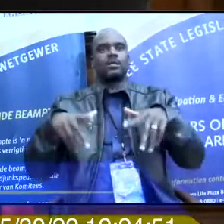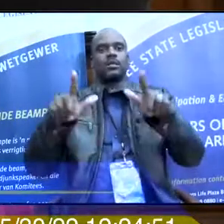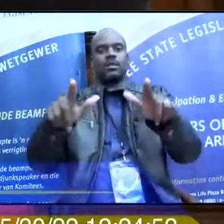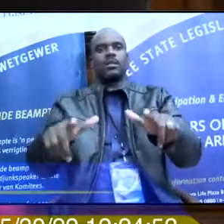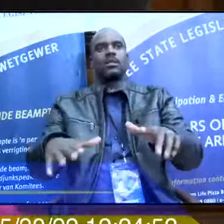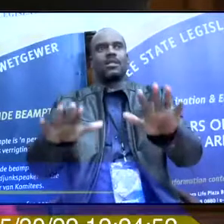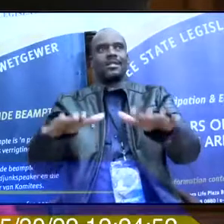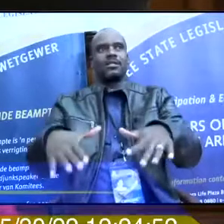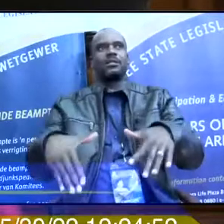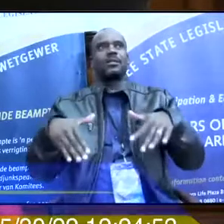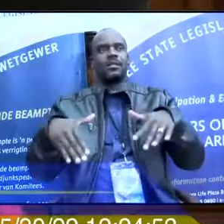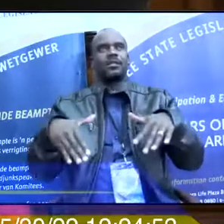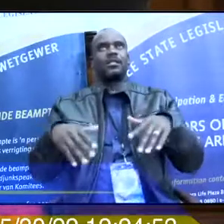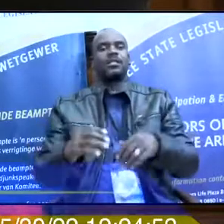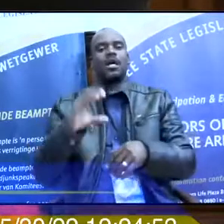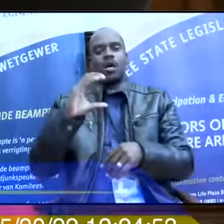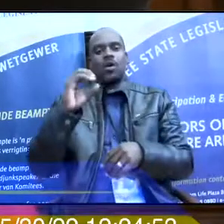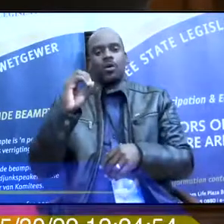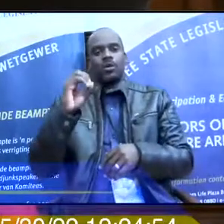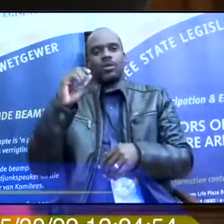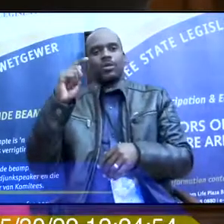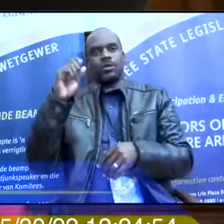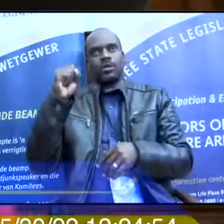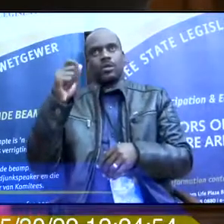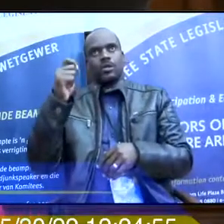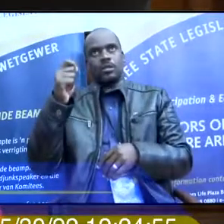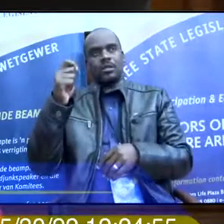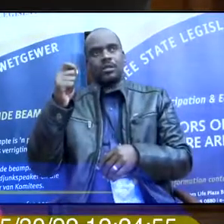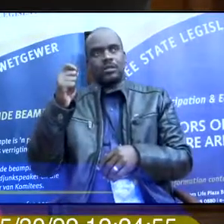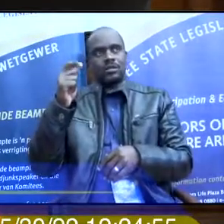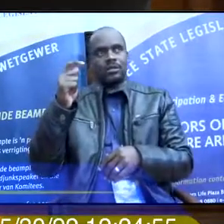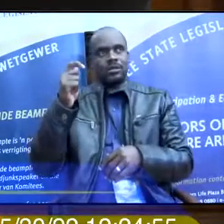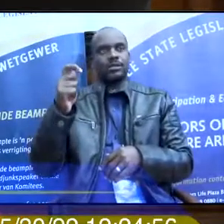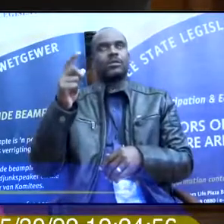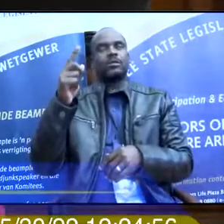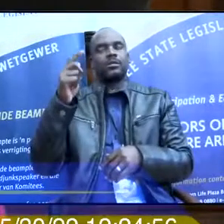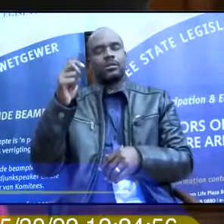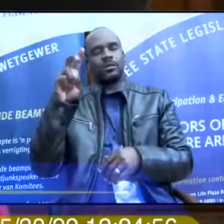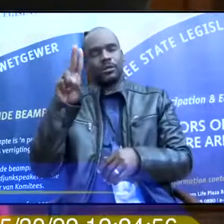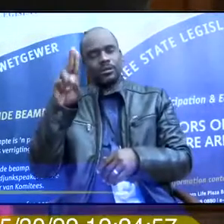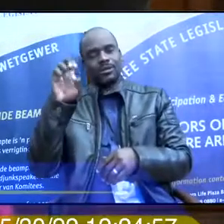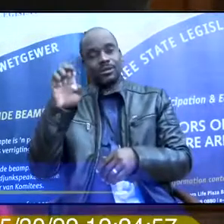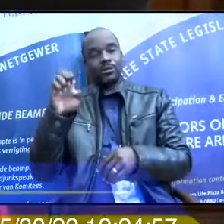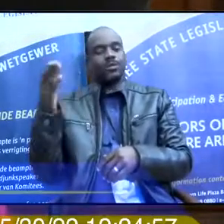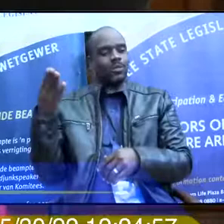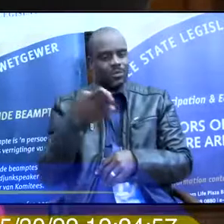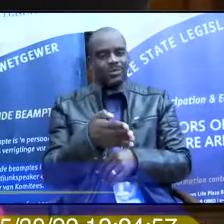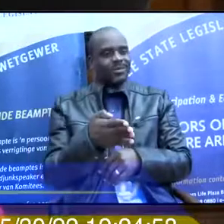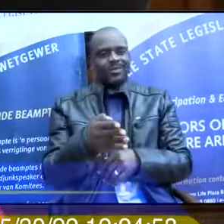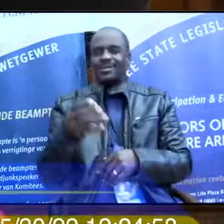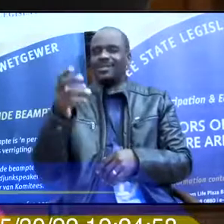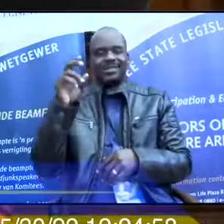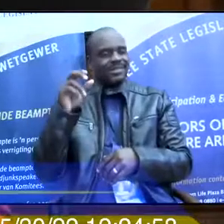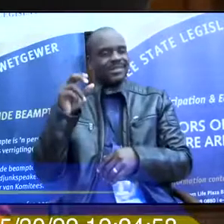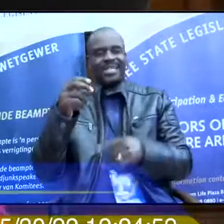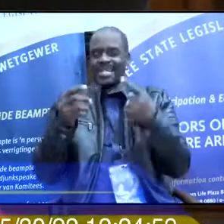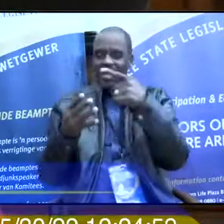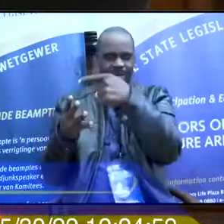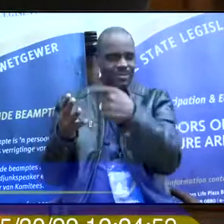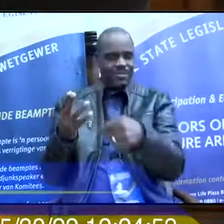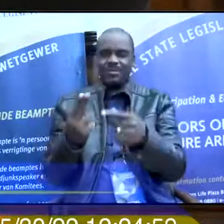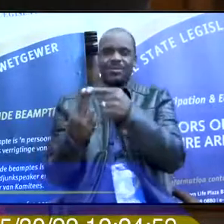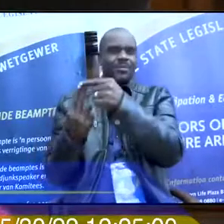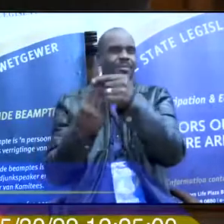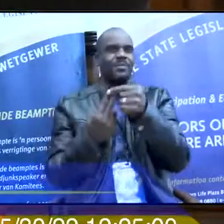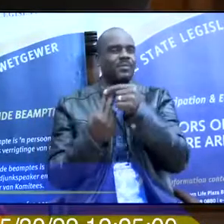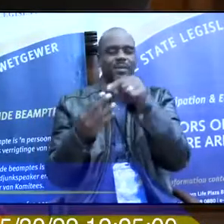conservative team that is here team that is here yes there's uh there still needs to